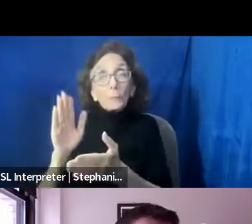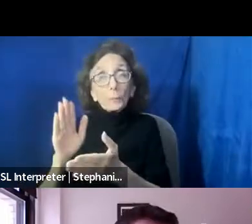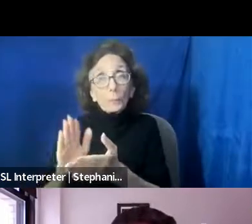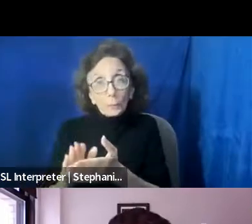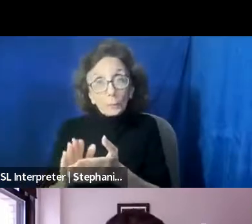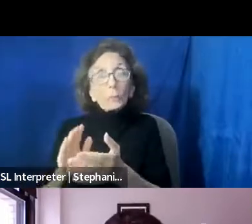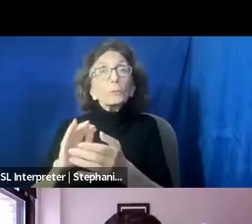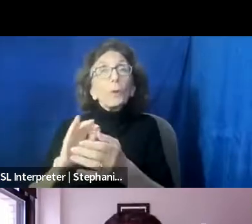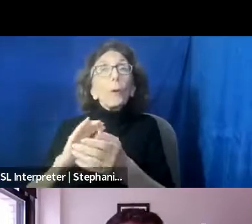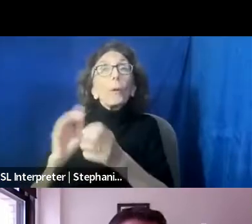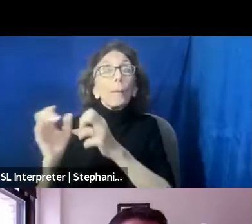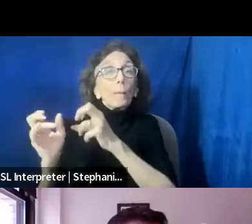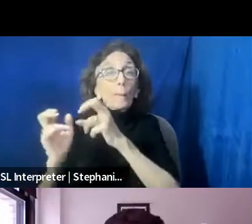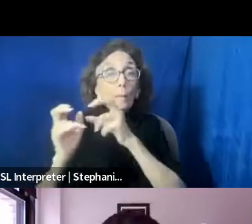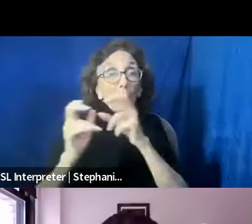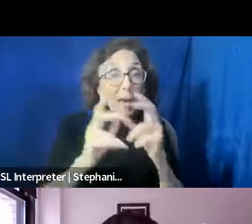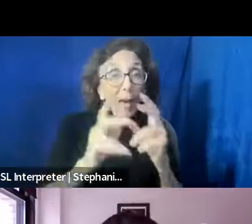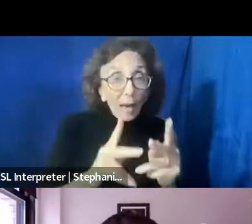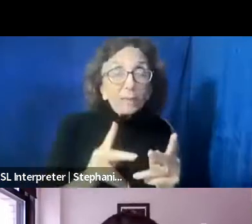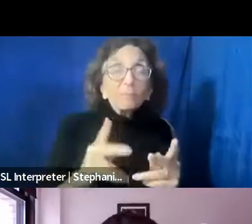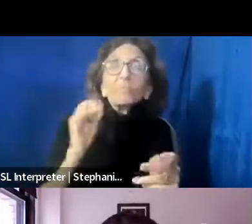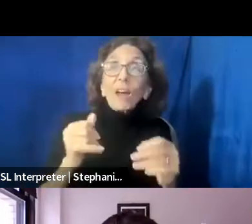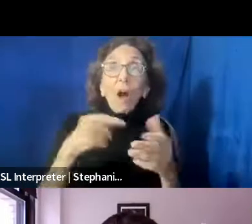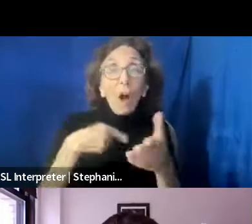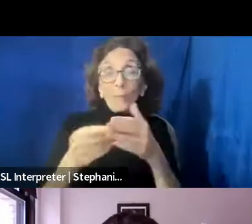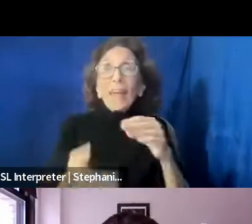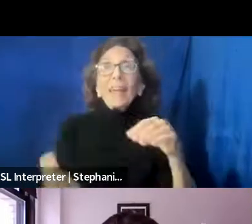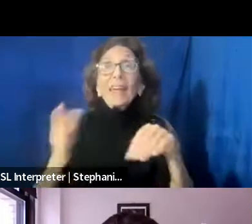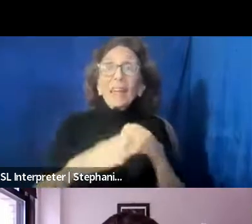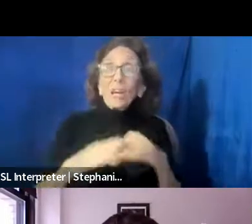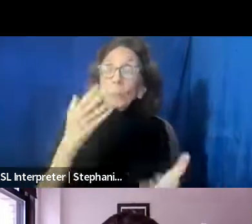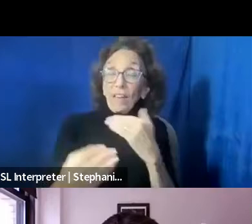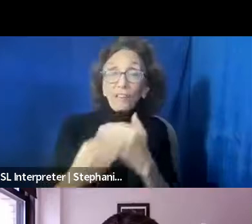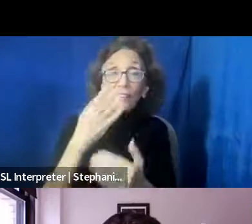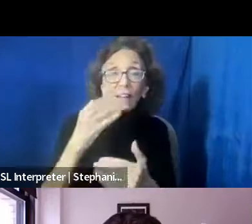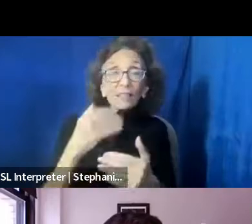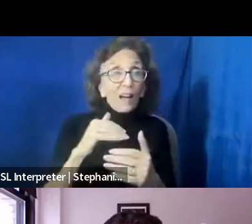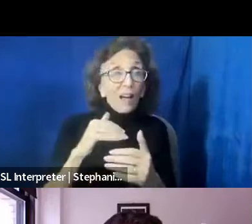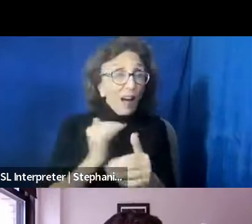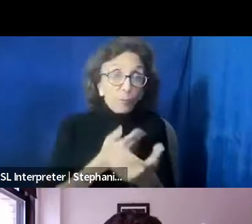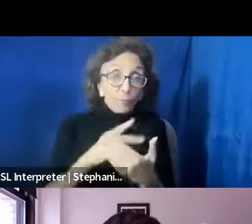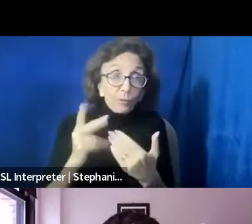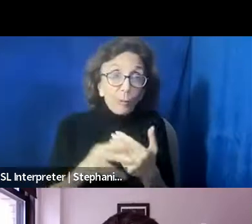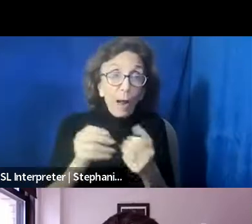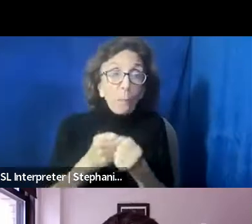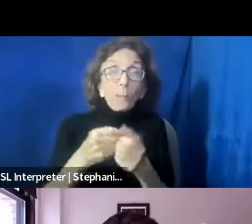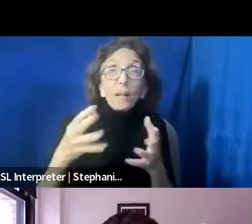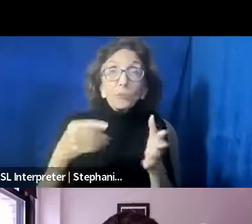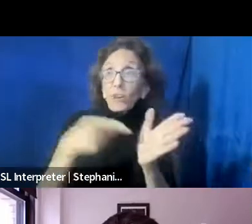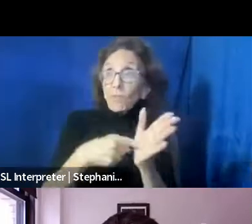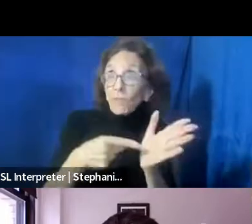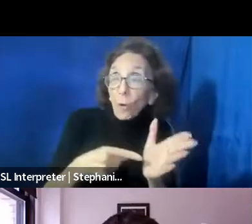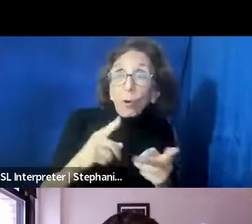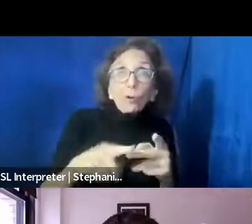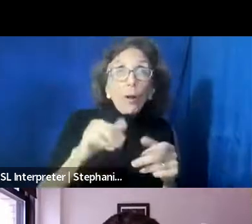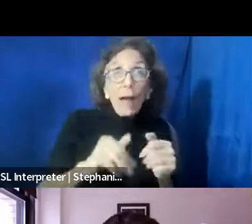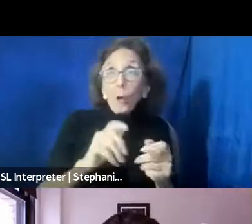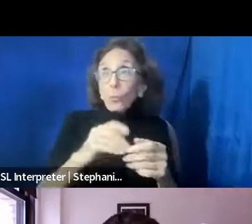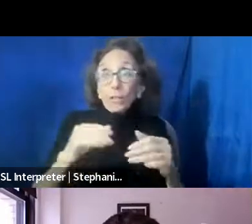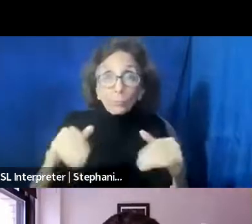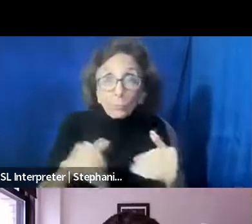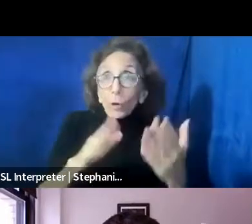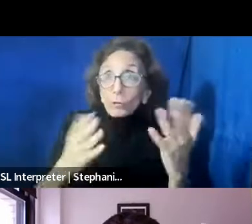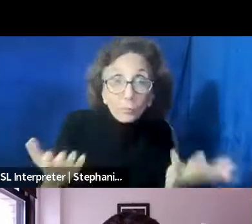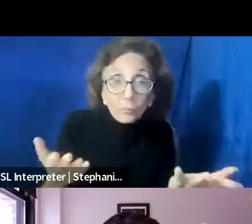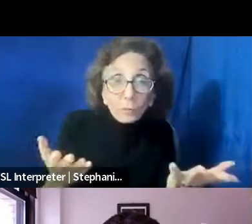have implications on how much programming we can do or how we do our programming. And we had to sort of take a deep